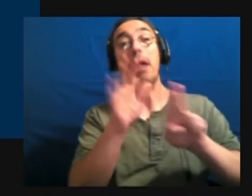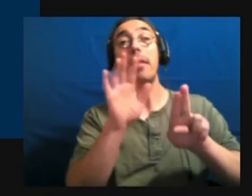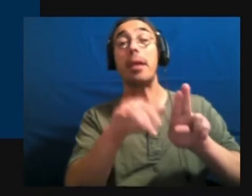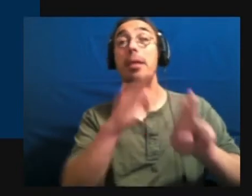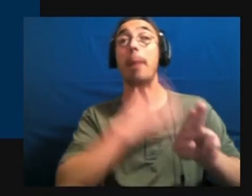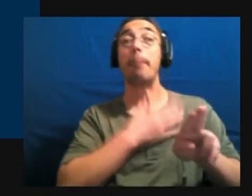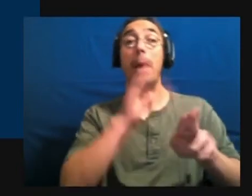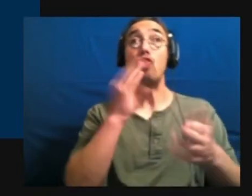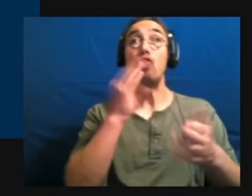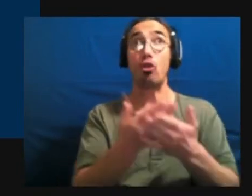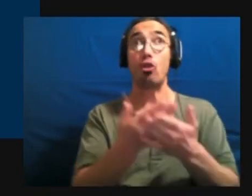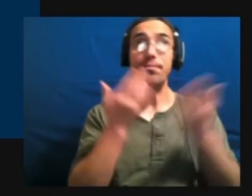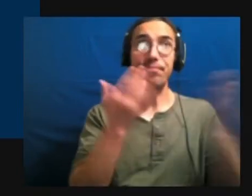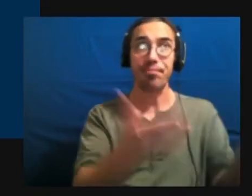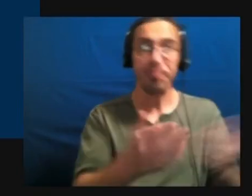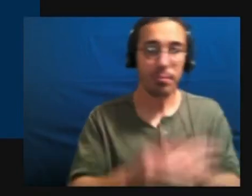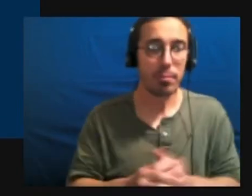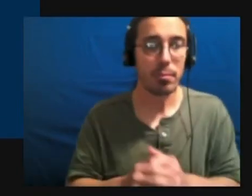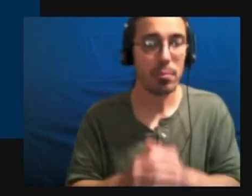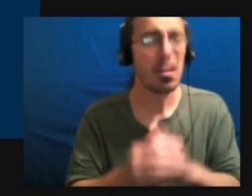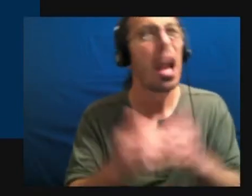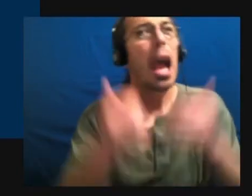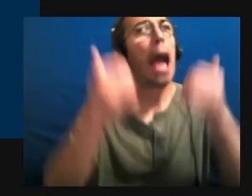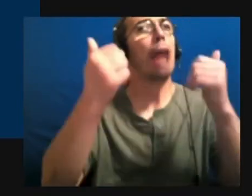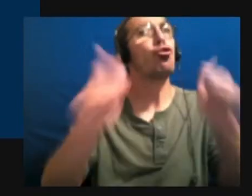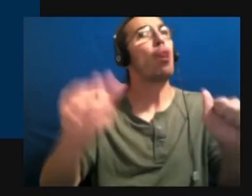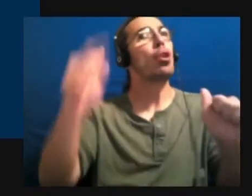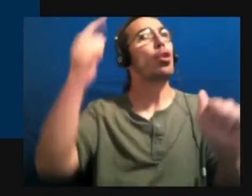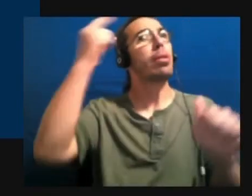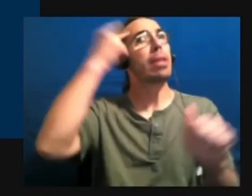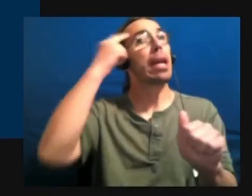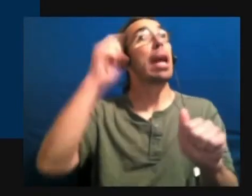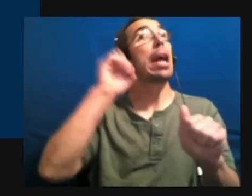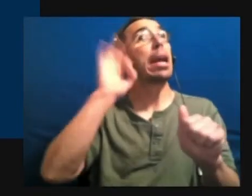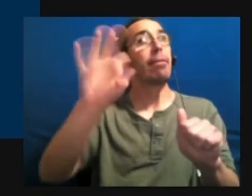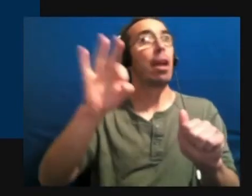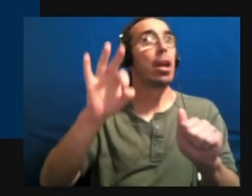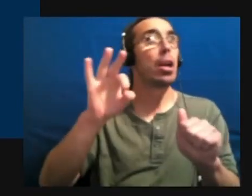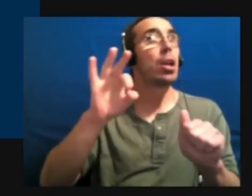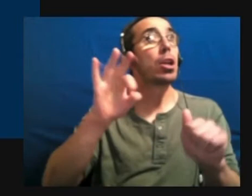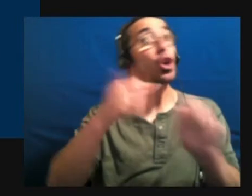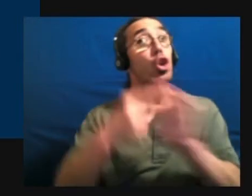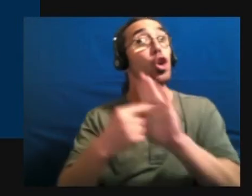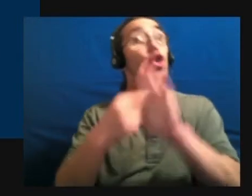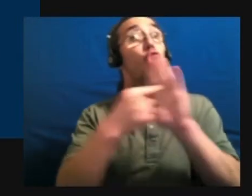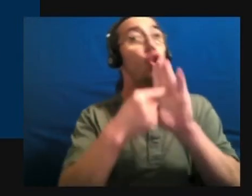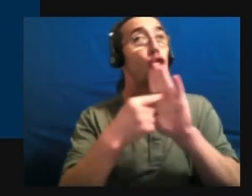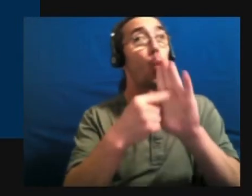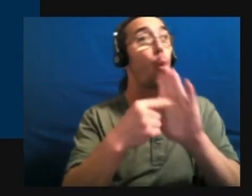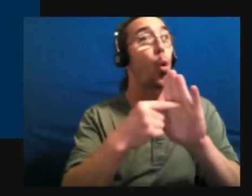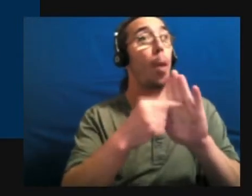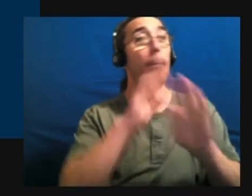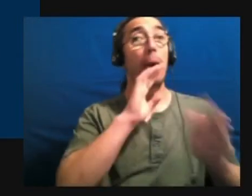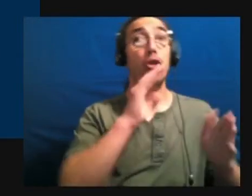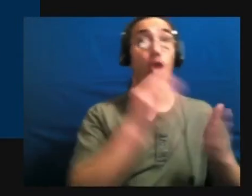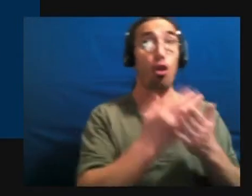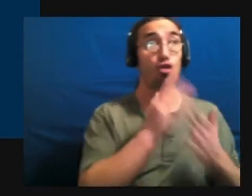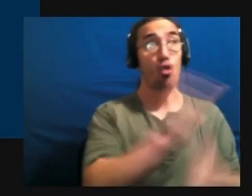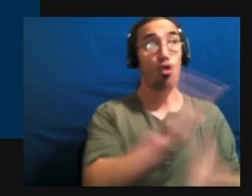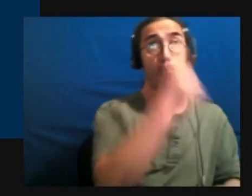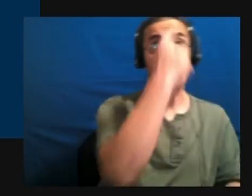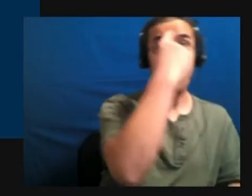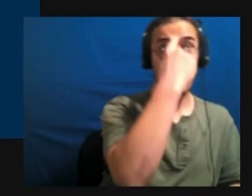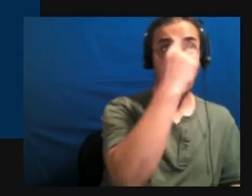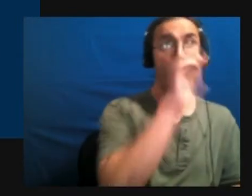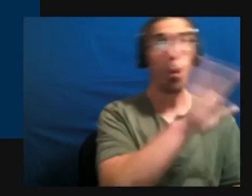here. I tried to think of if I could take her brain and her personality that's